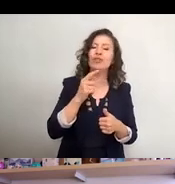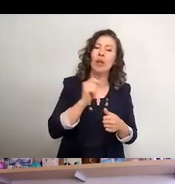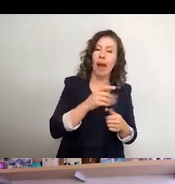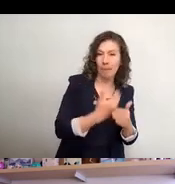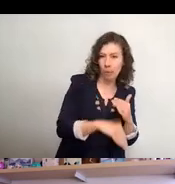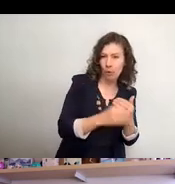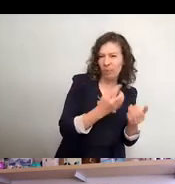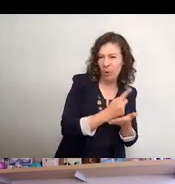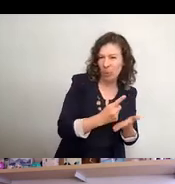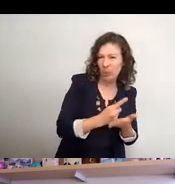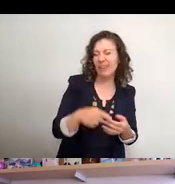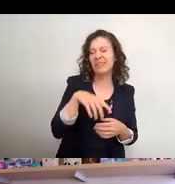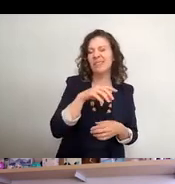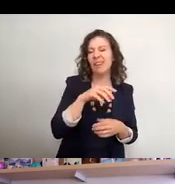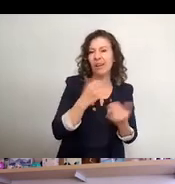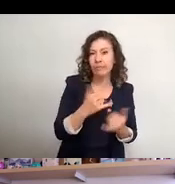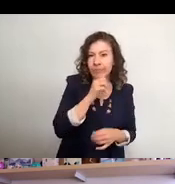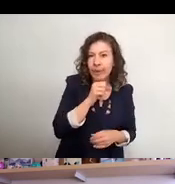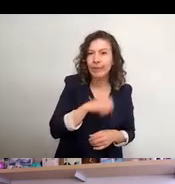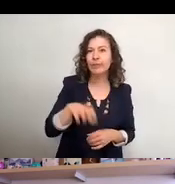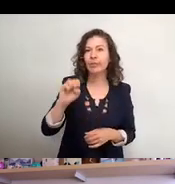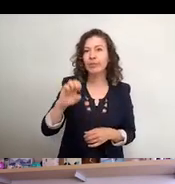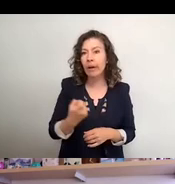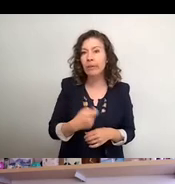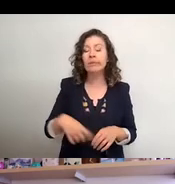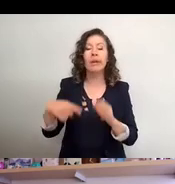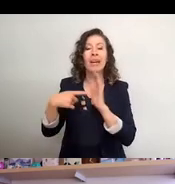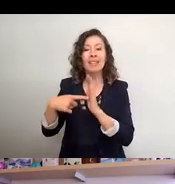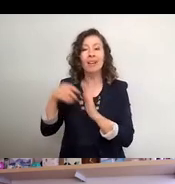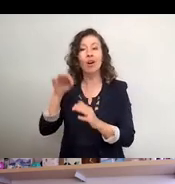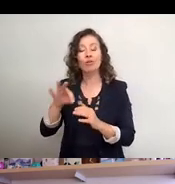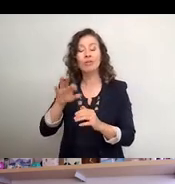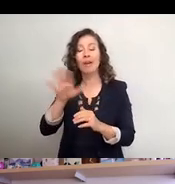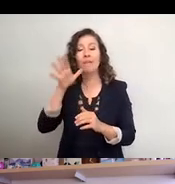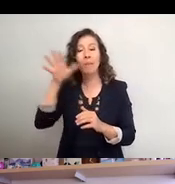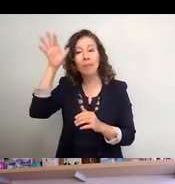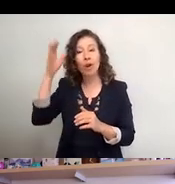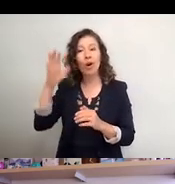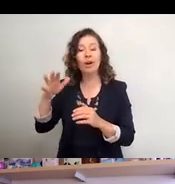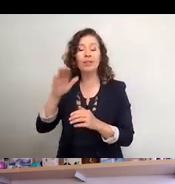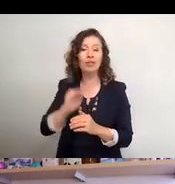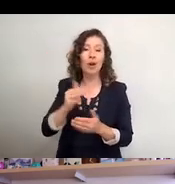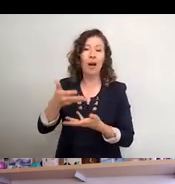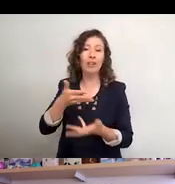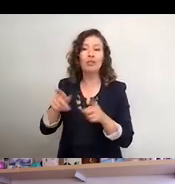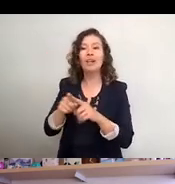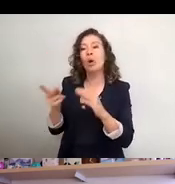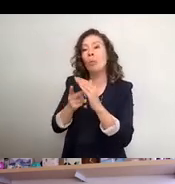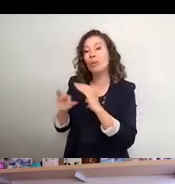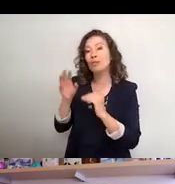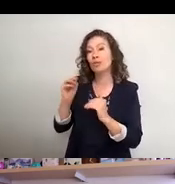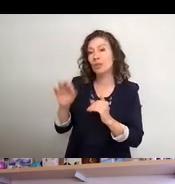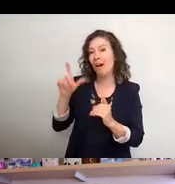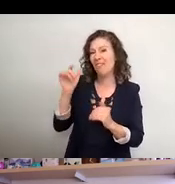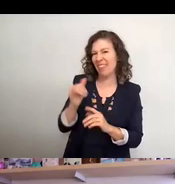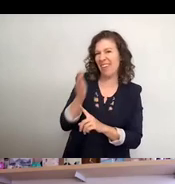infant sex, and then some indicators of parent-child interaction as predictors of latent class membership. What